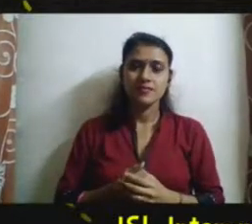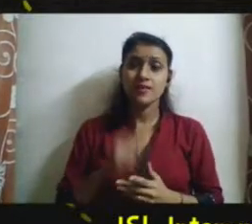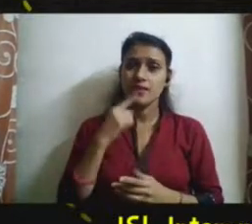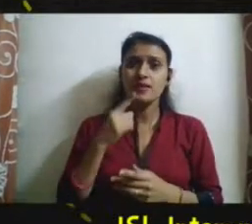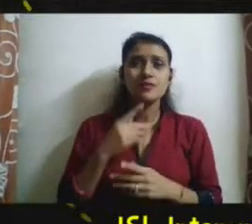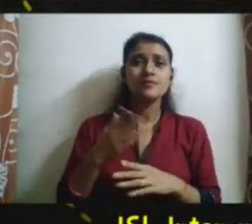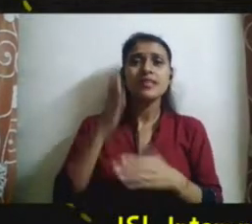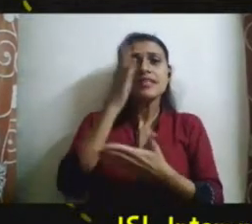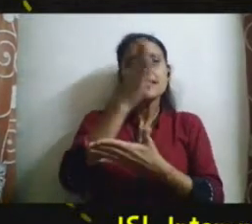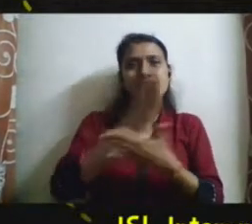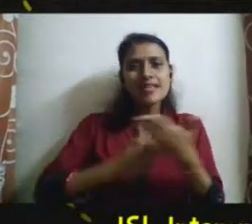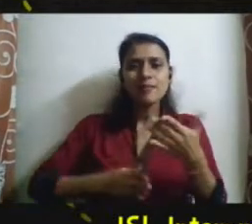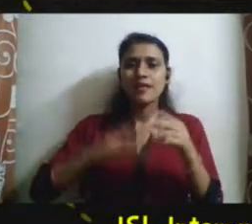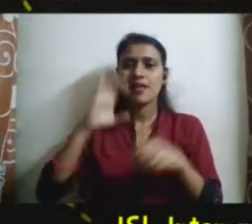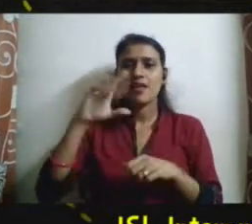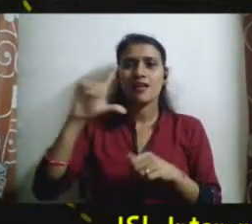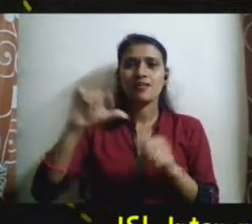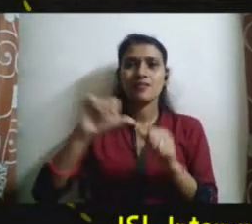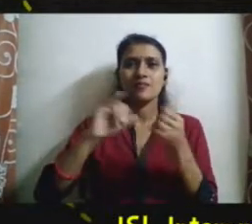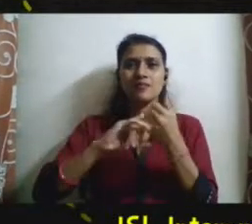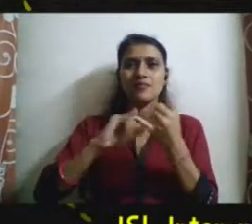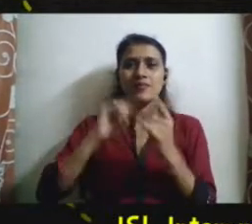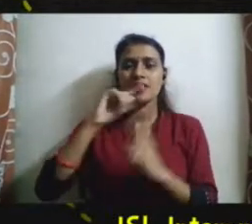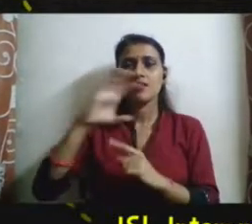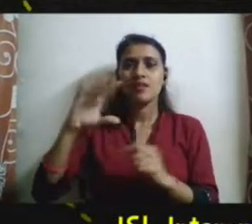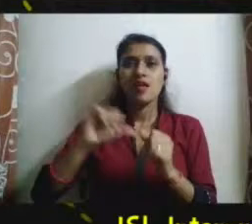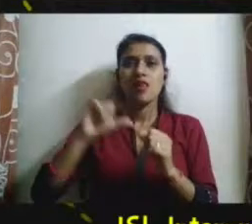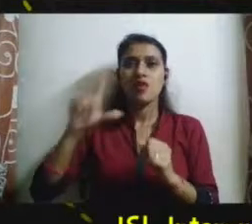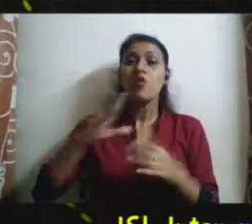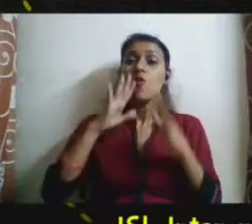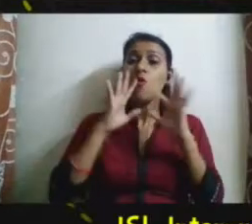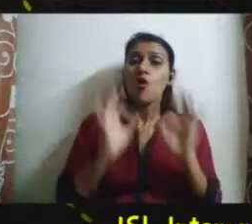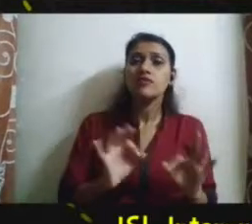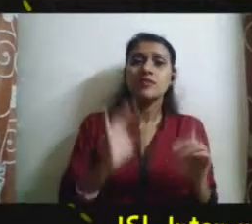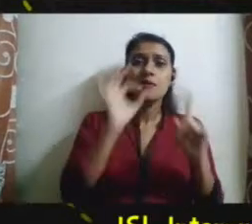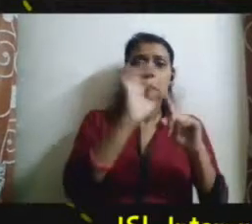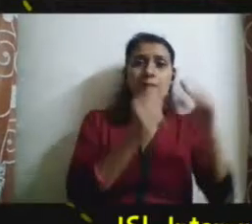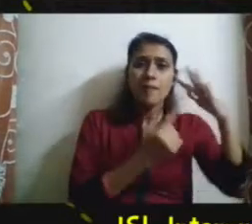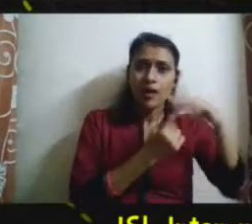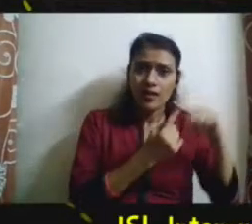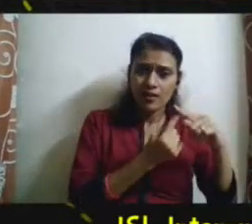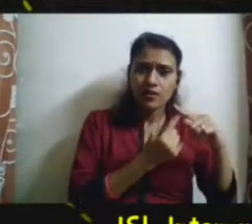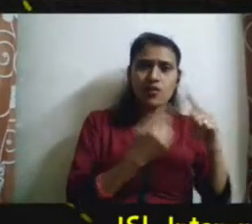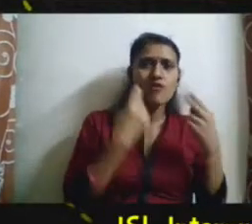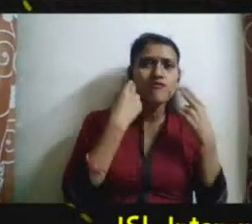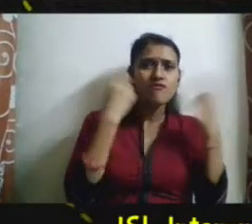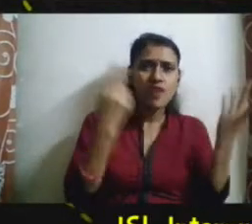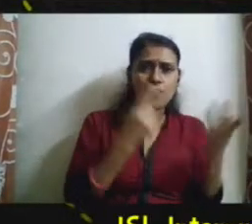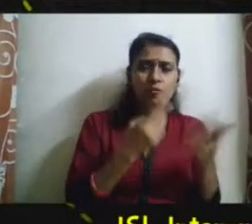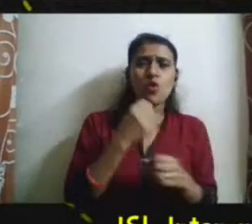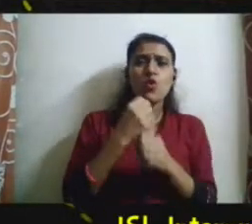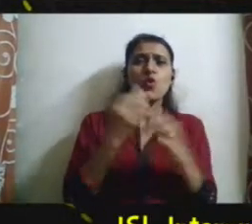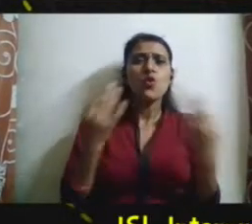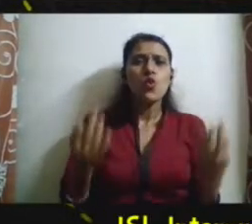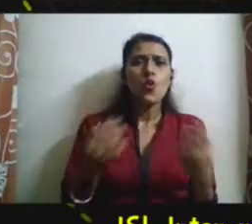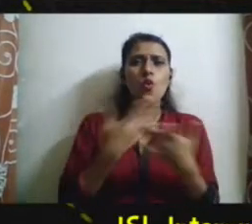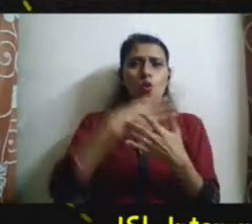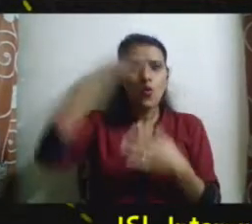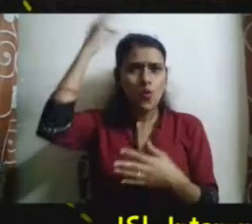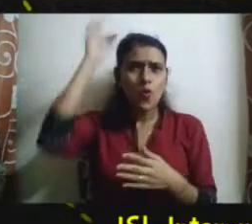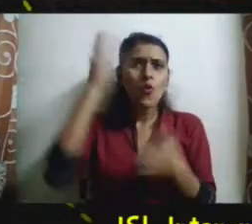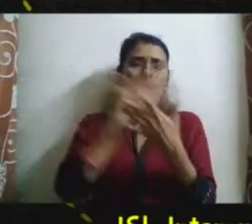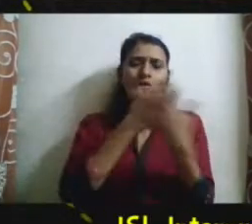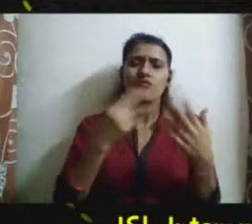lot of male ustads and pandits, great scholars and great gurus of Hindustani classical